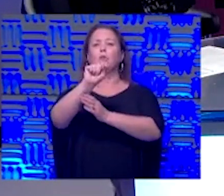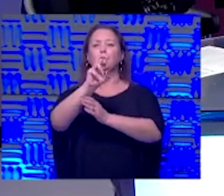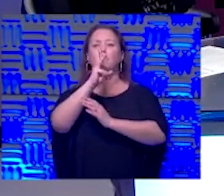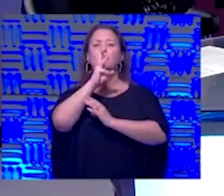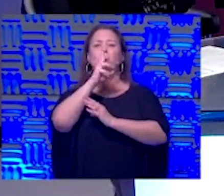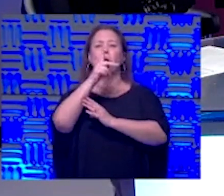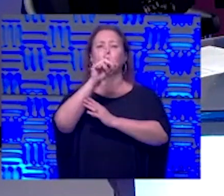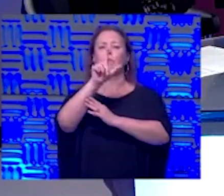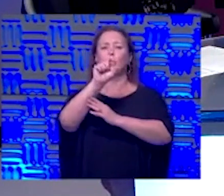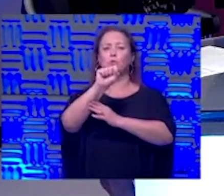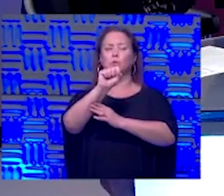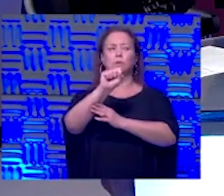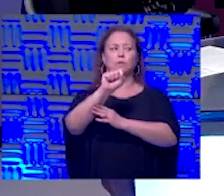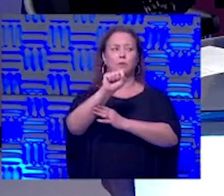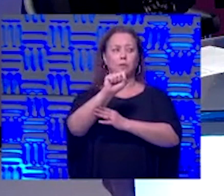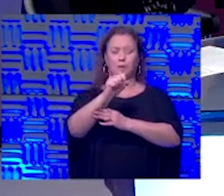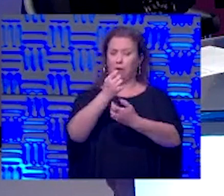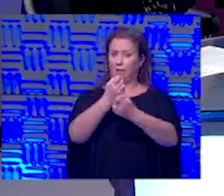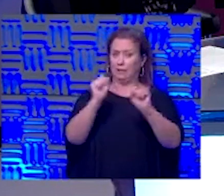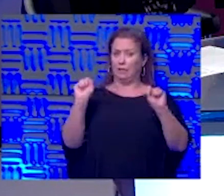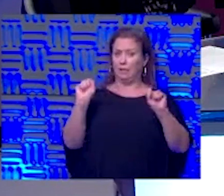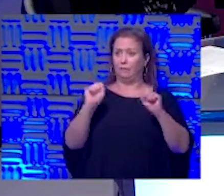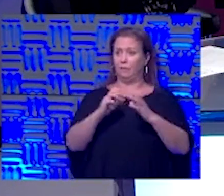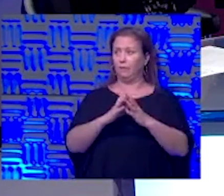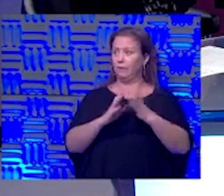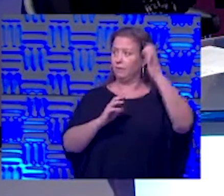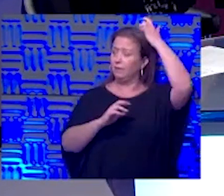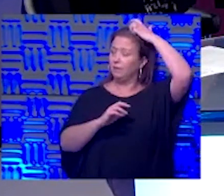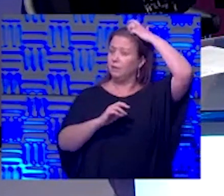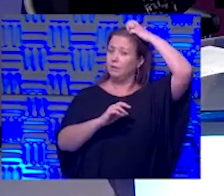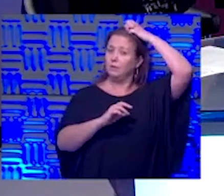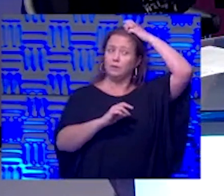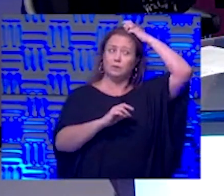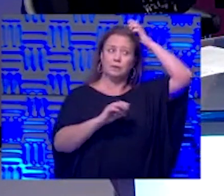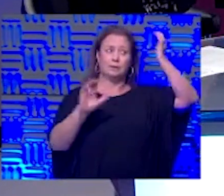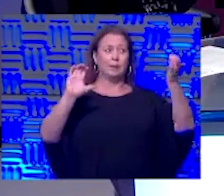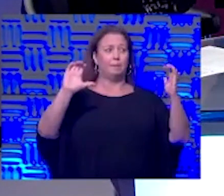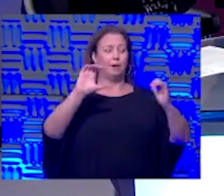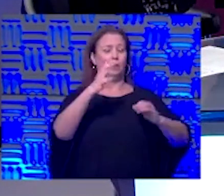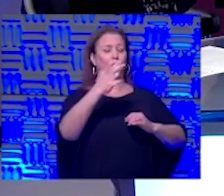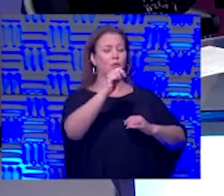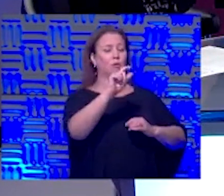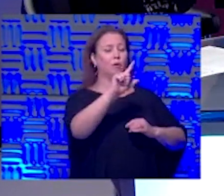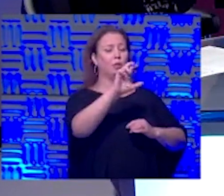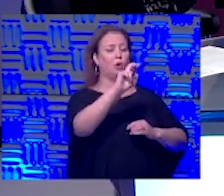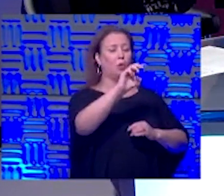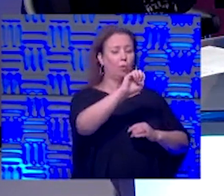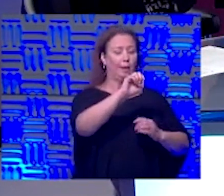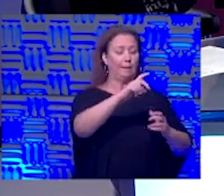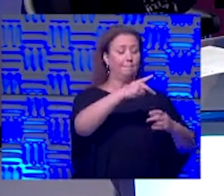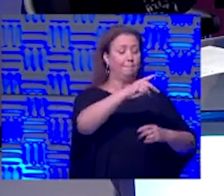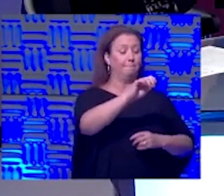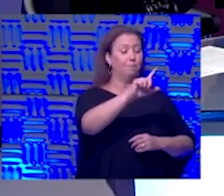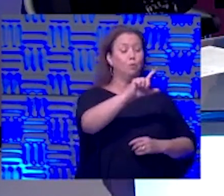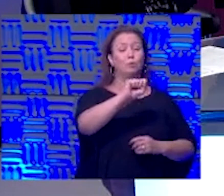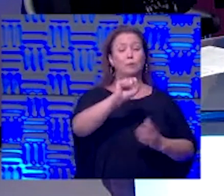pools? What's your thoughts on that? Are those safe? I think she's comparing perhaps For the chlorinated.